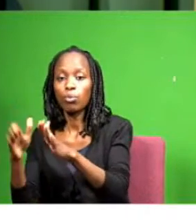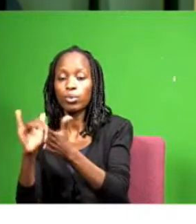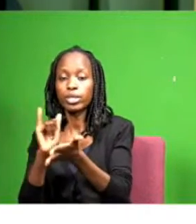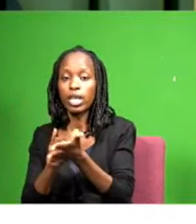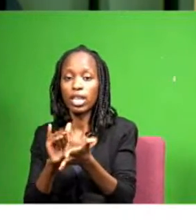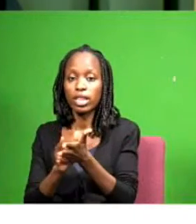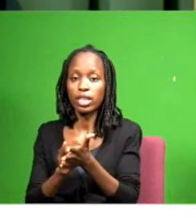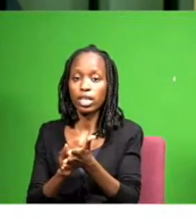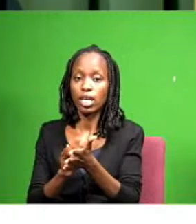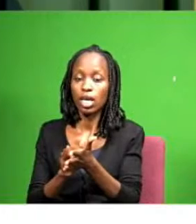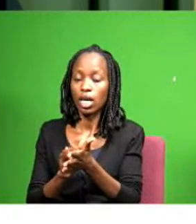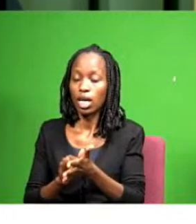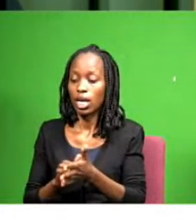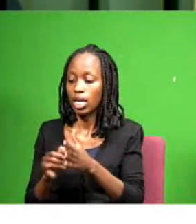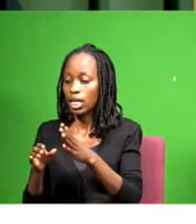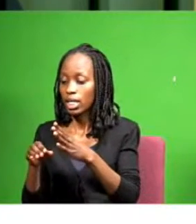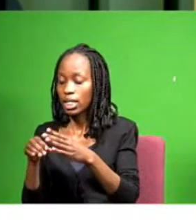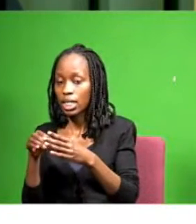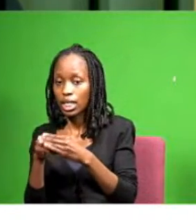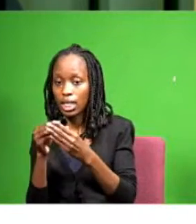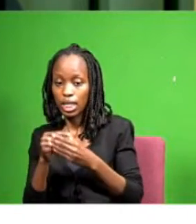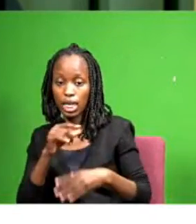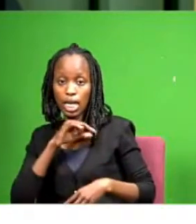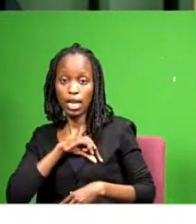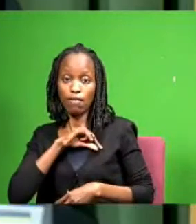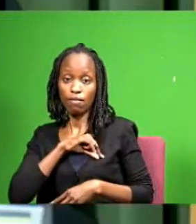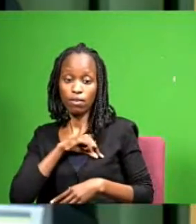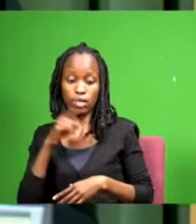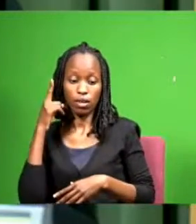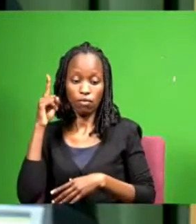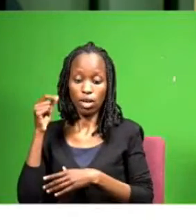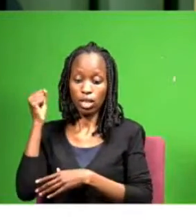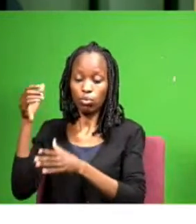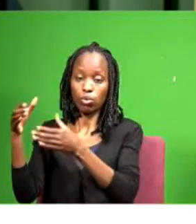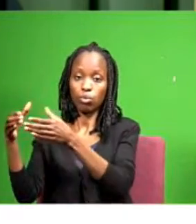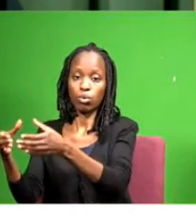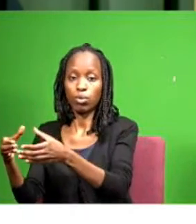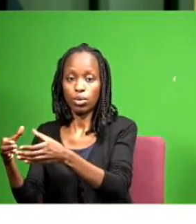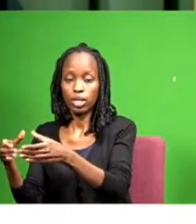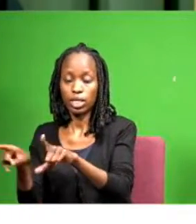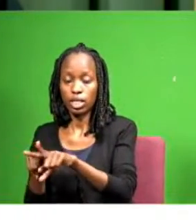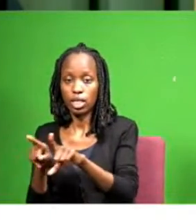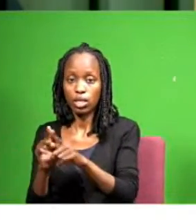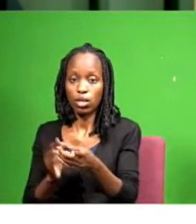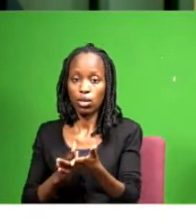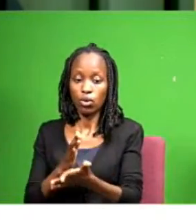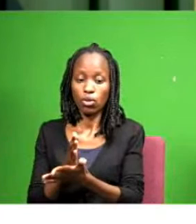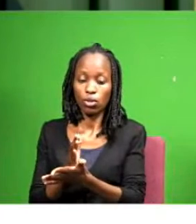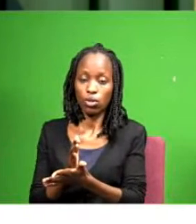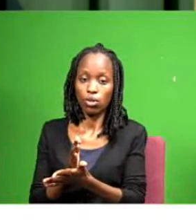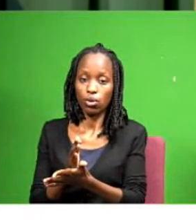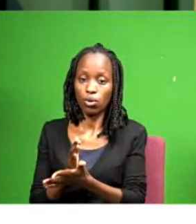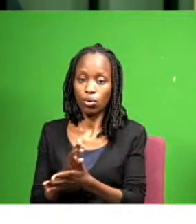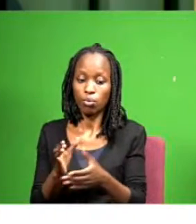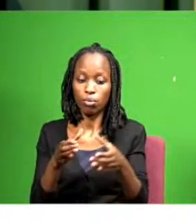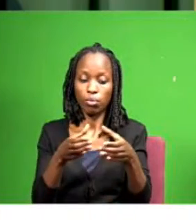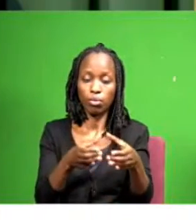create advantages for incumbents or their political allies by placing voters based on